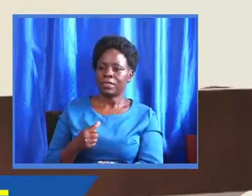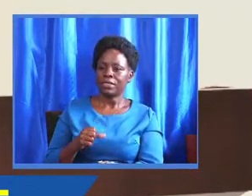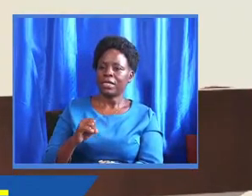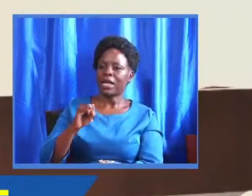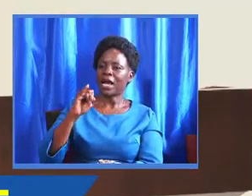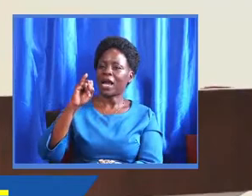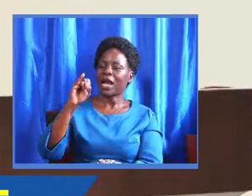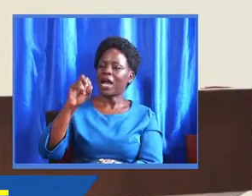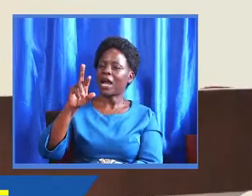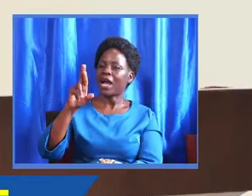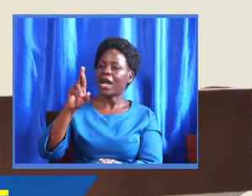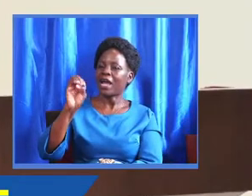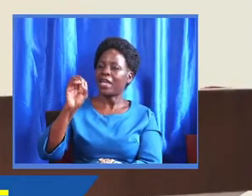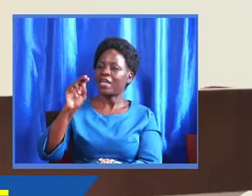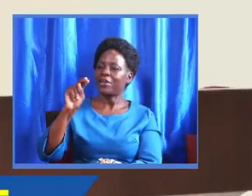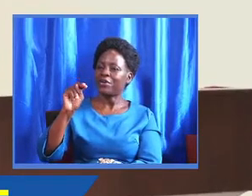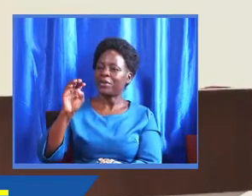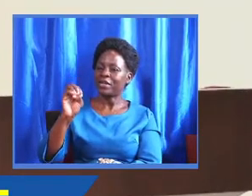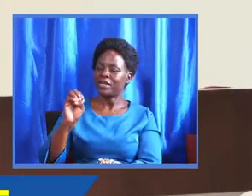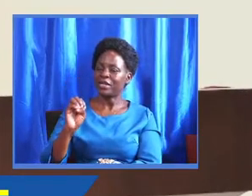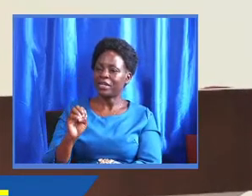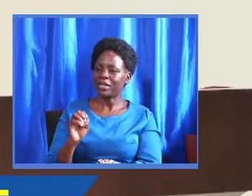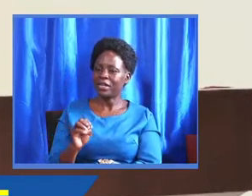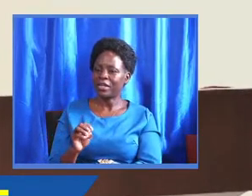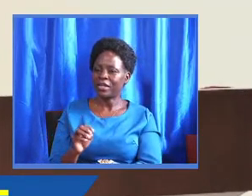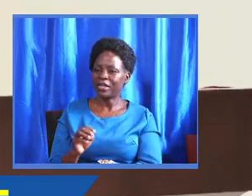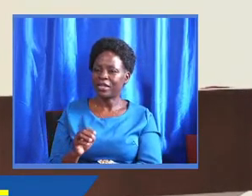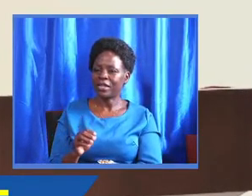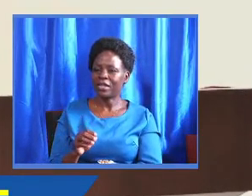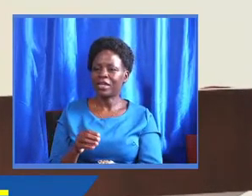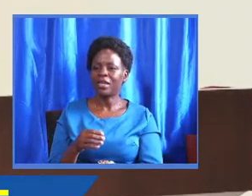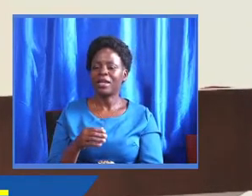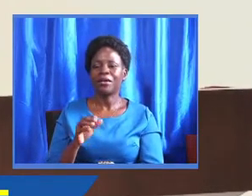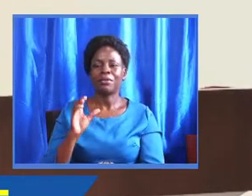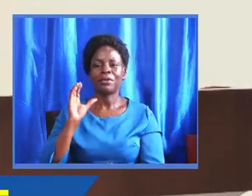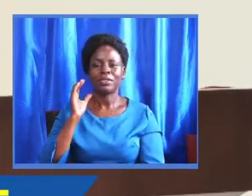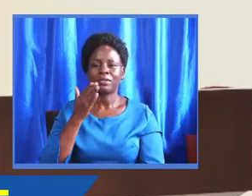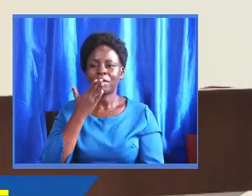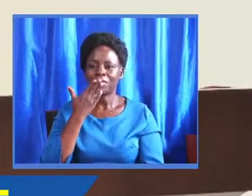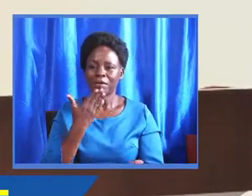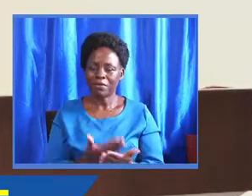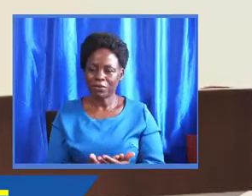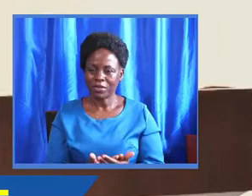Muluganda, tuwela vila. Aba uliriza bafe abalonji.